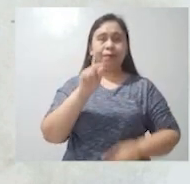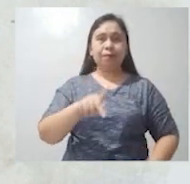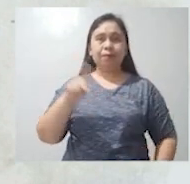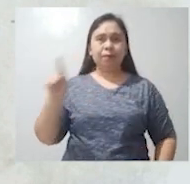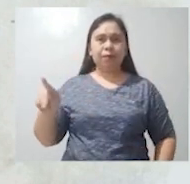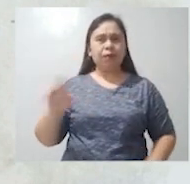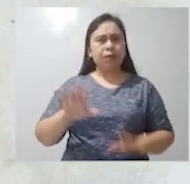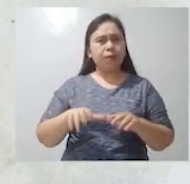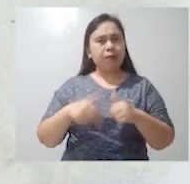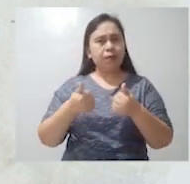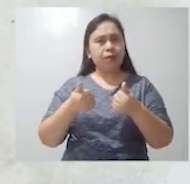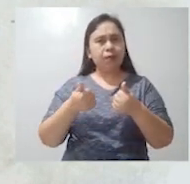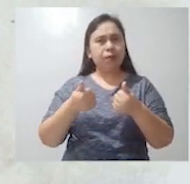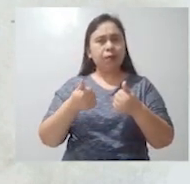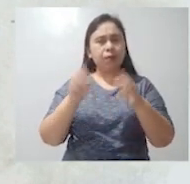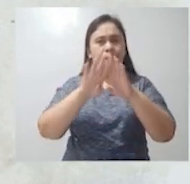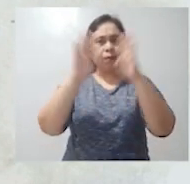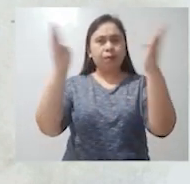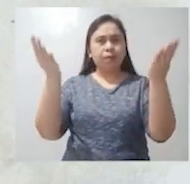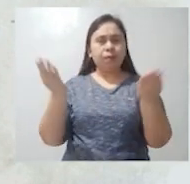expand in size and fly?